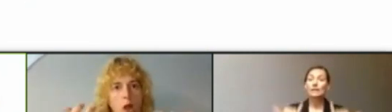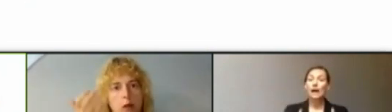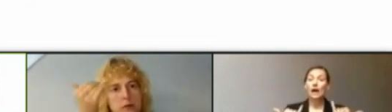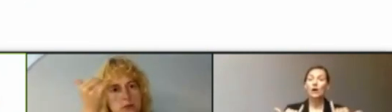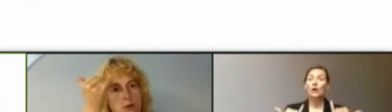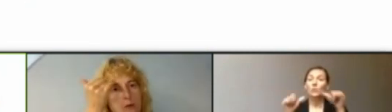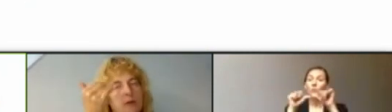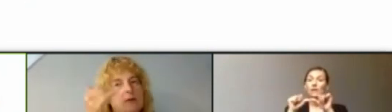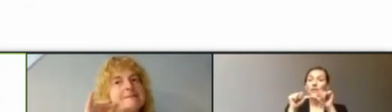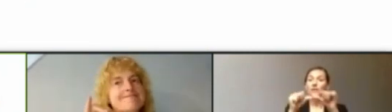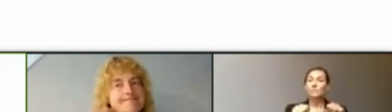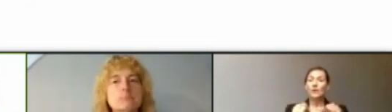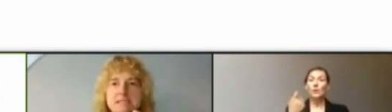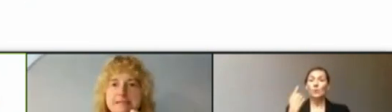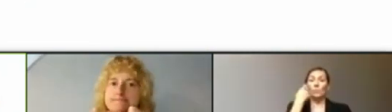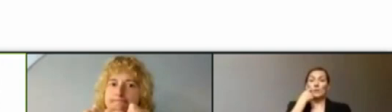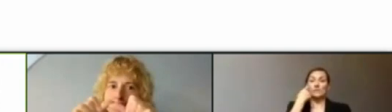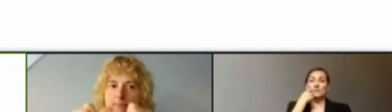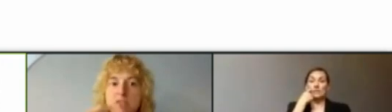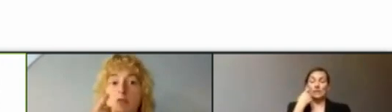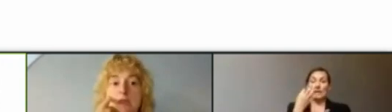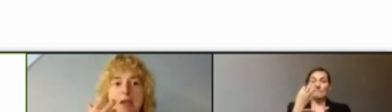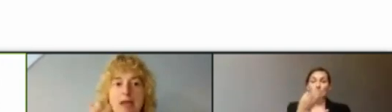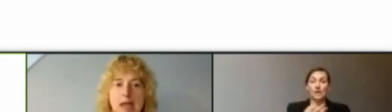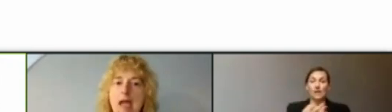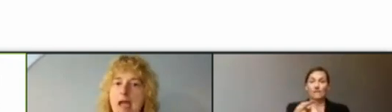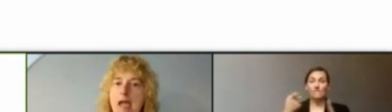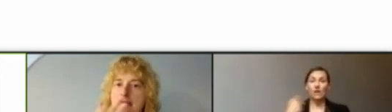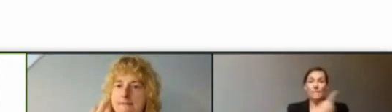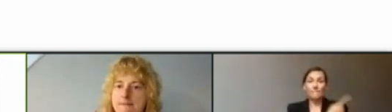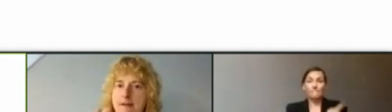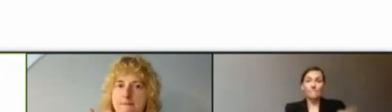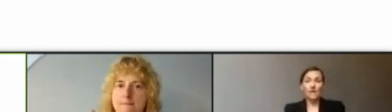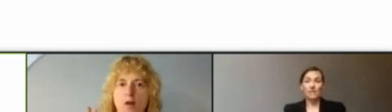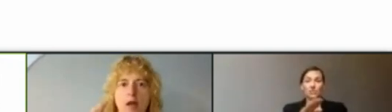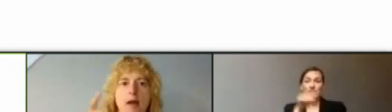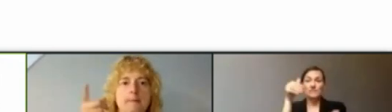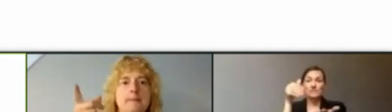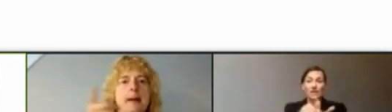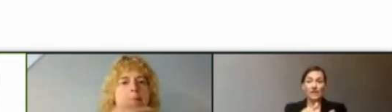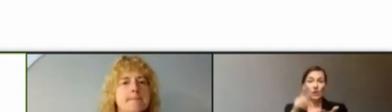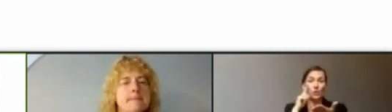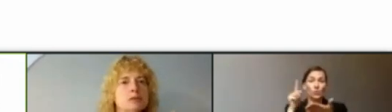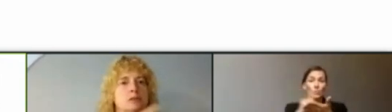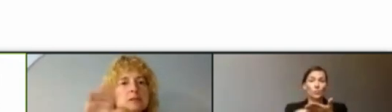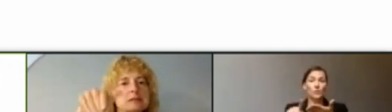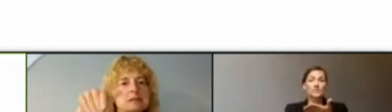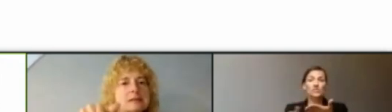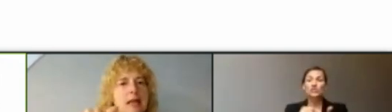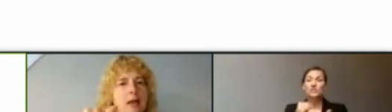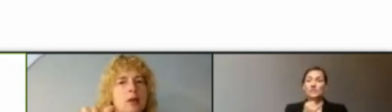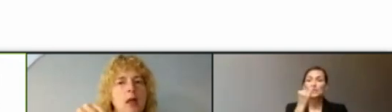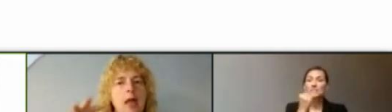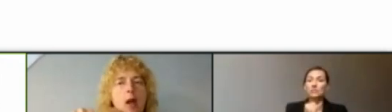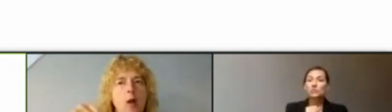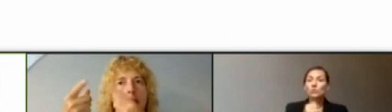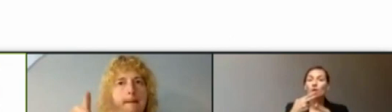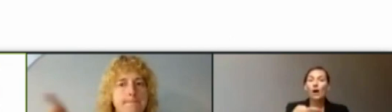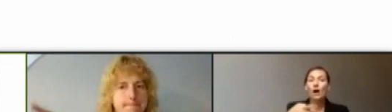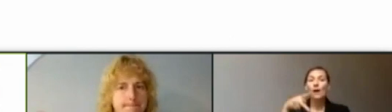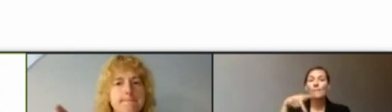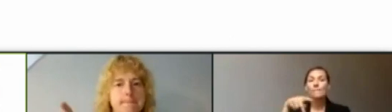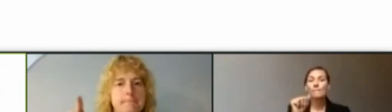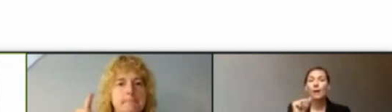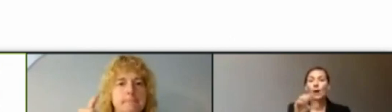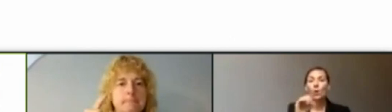recently received funding from an organization called the Patient-Centered Outcomes Research Institute, also called PCORI. PCORI really works